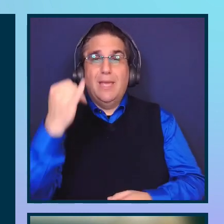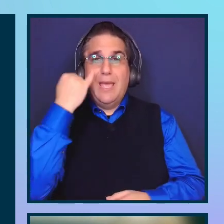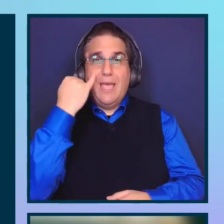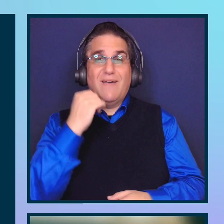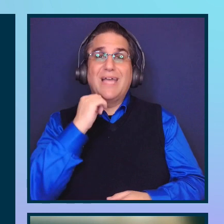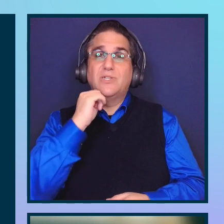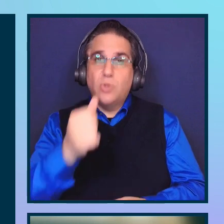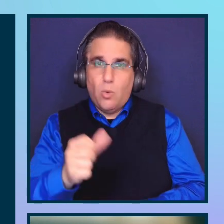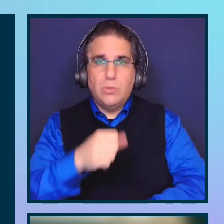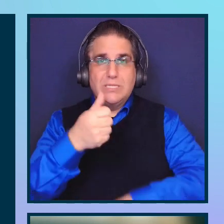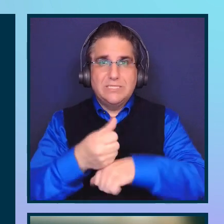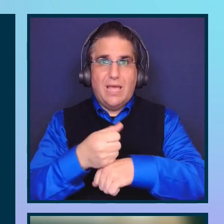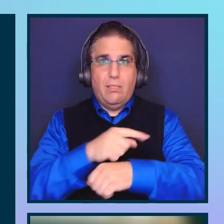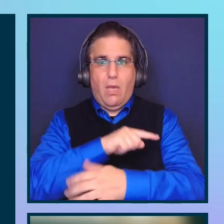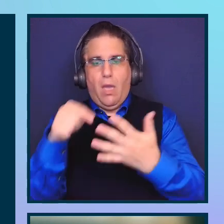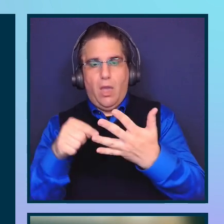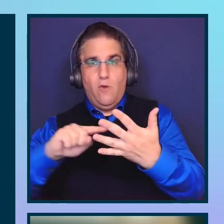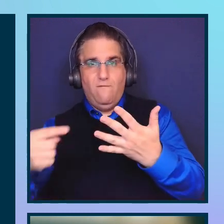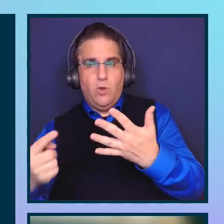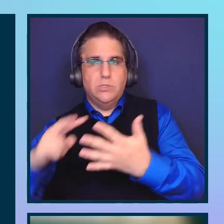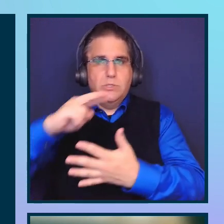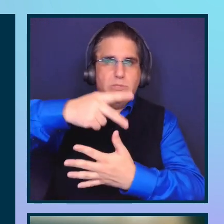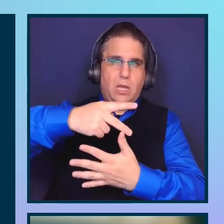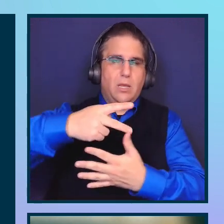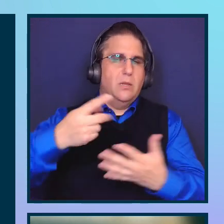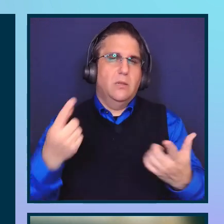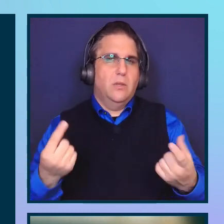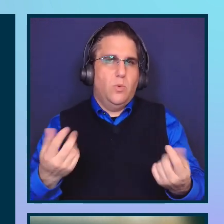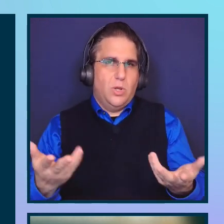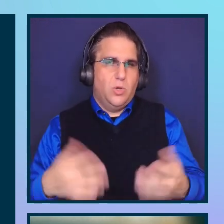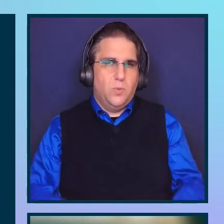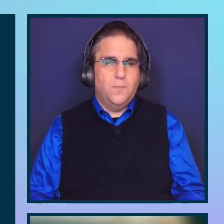and you do not have a sort priority set for the edit button.